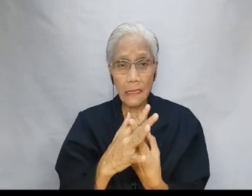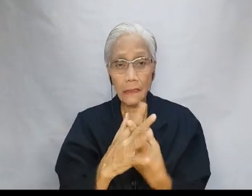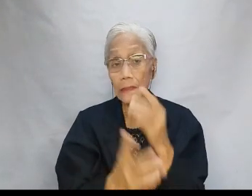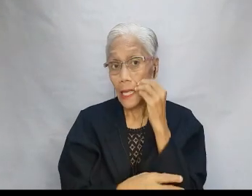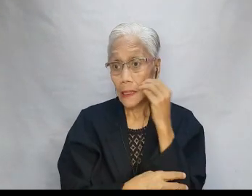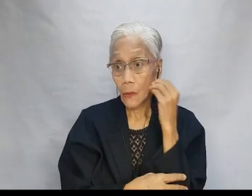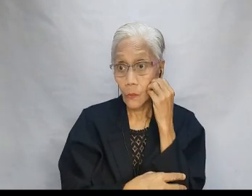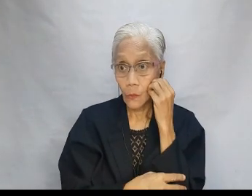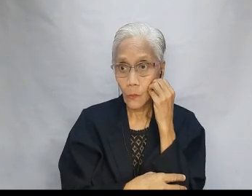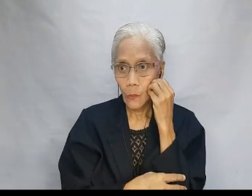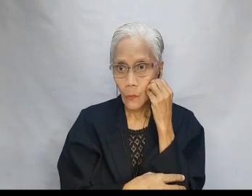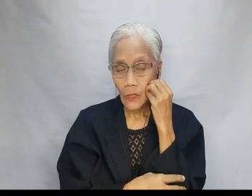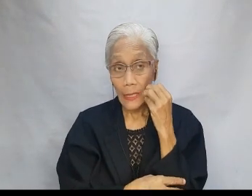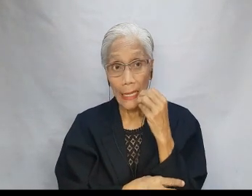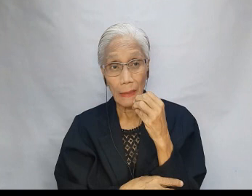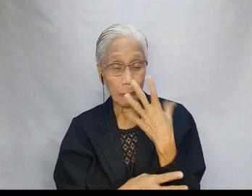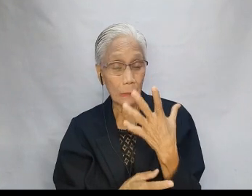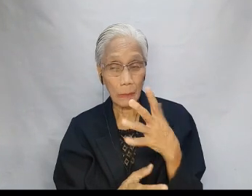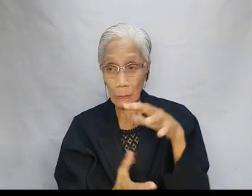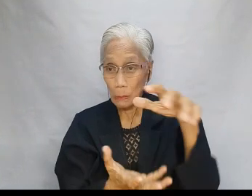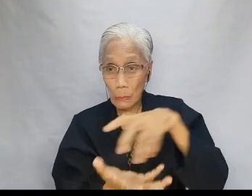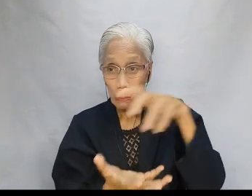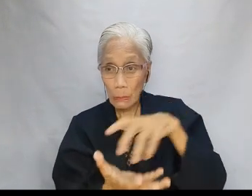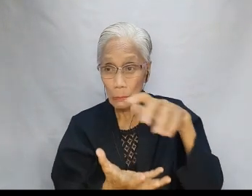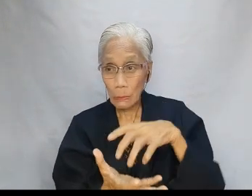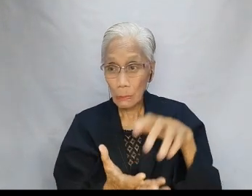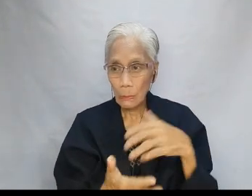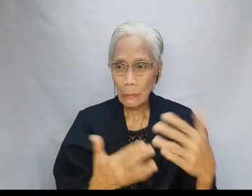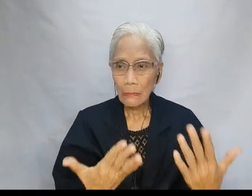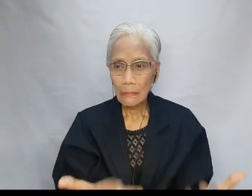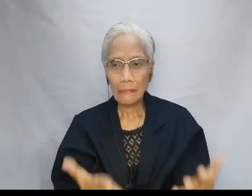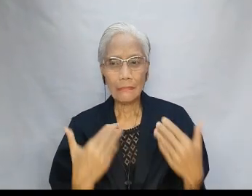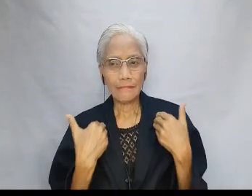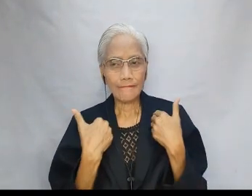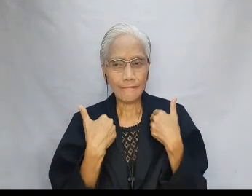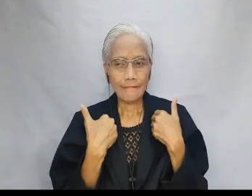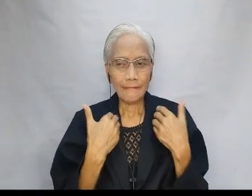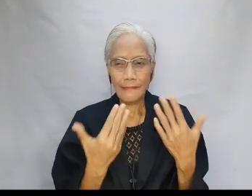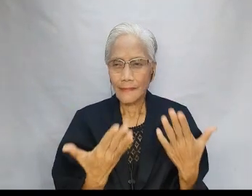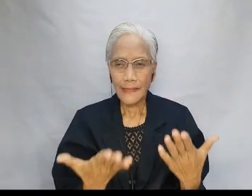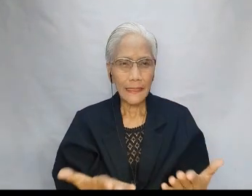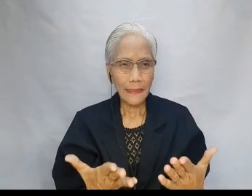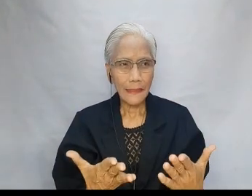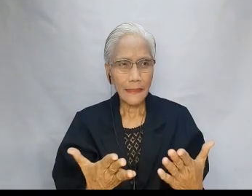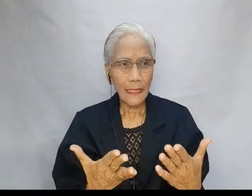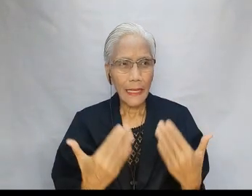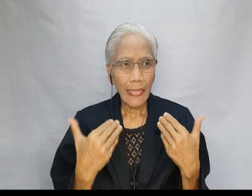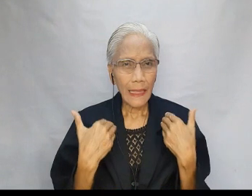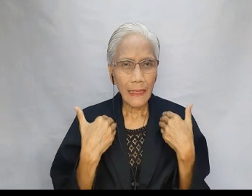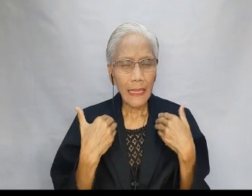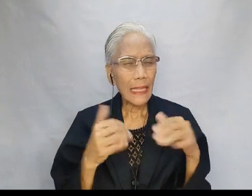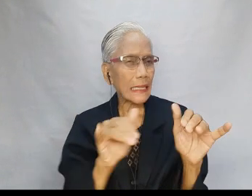and it starts in the home. Greed corrodes the fabric of the tahanan.